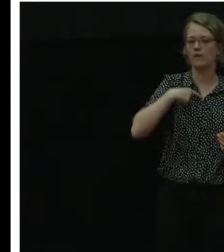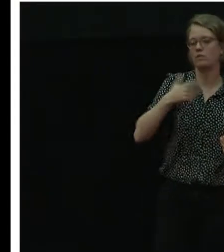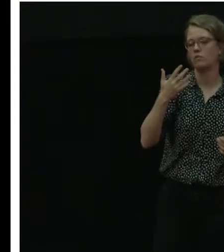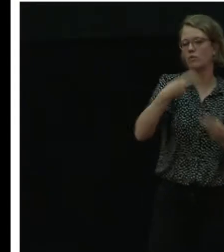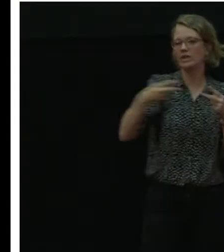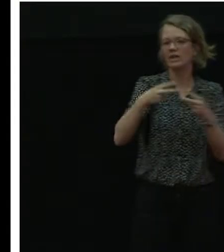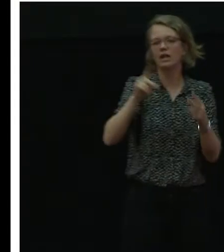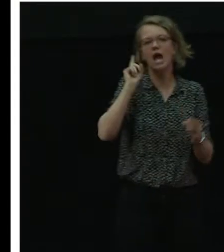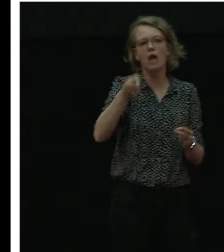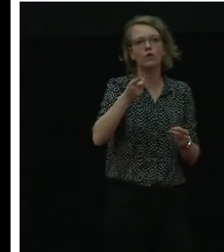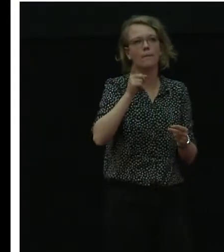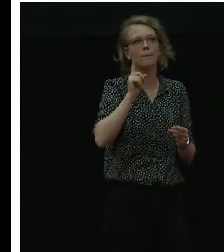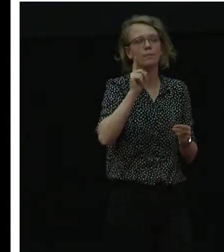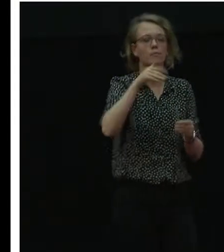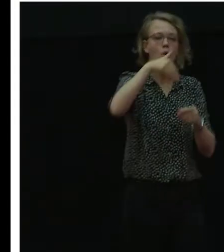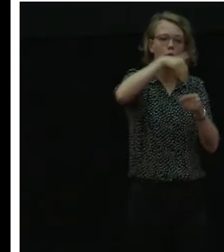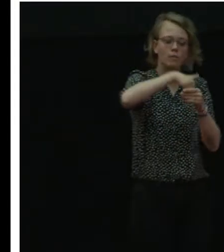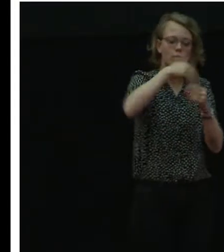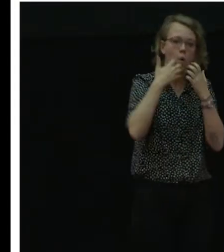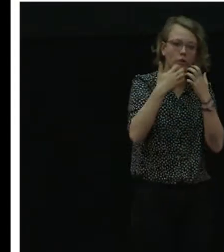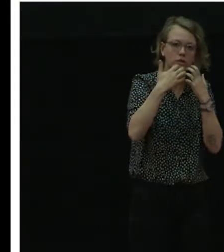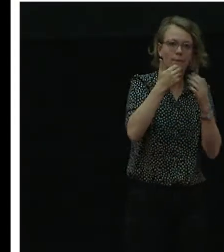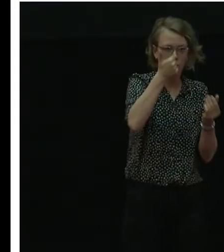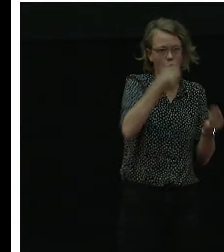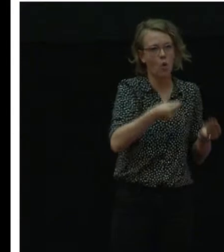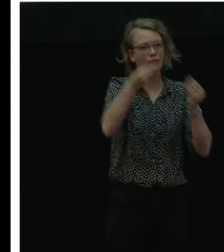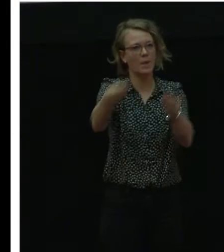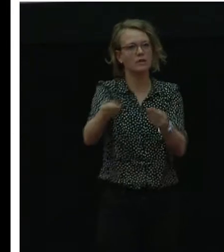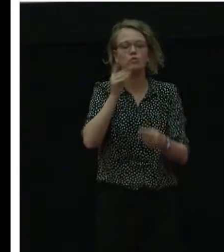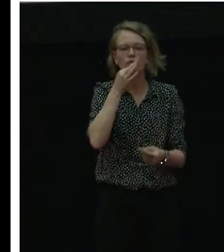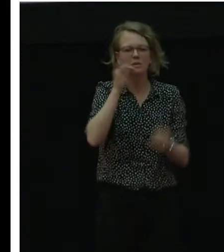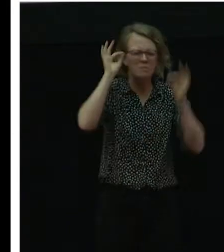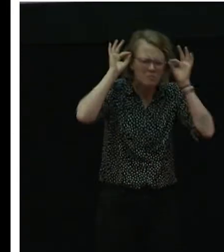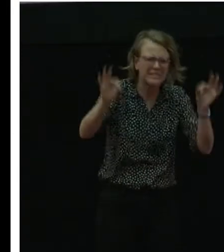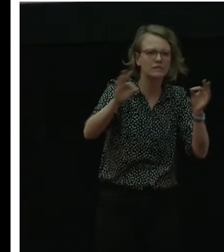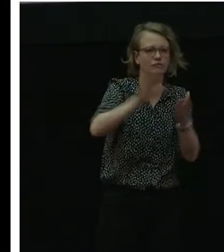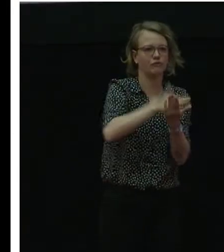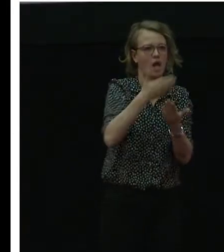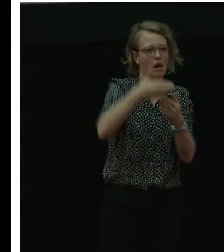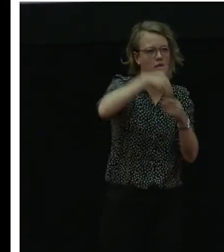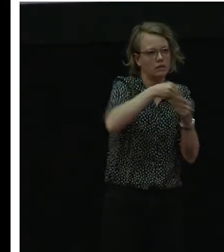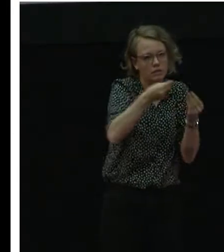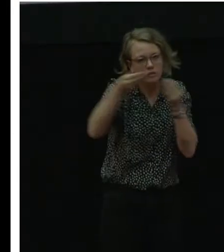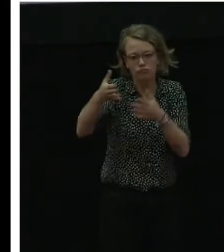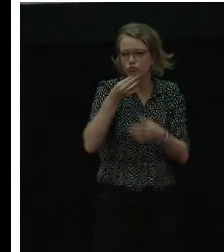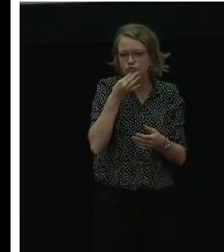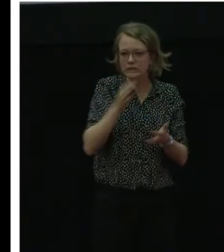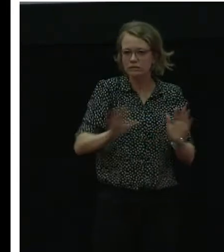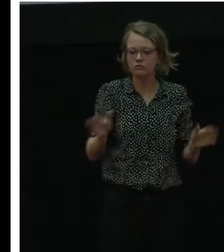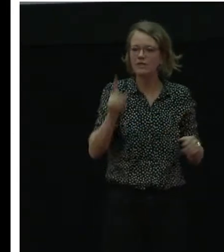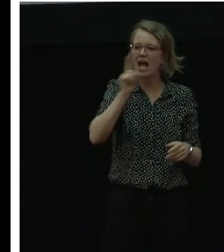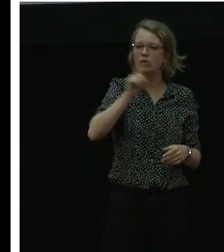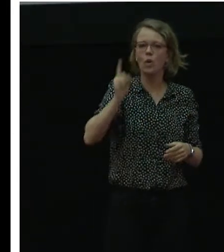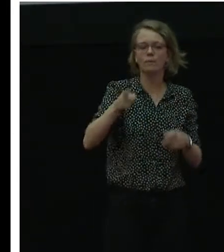So the goal of subtitles is to convey the content of your message. You